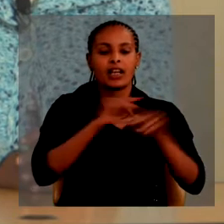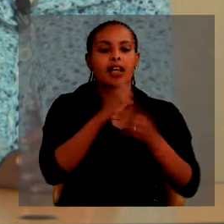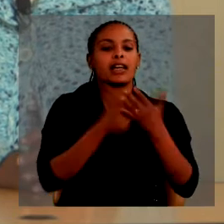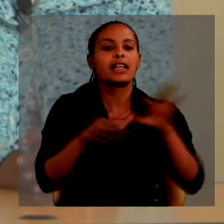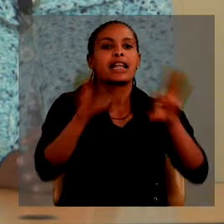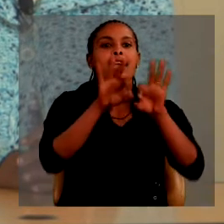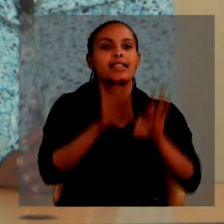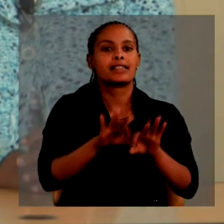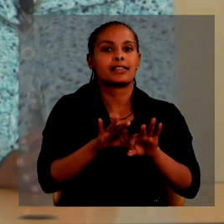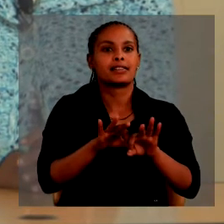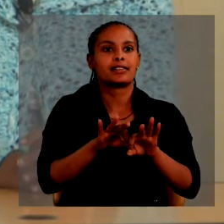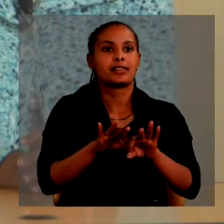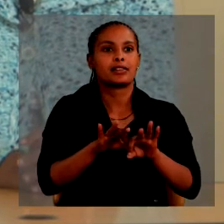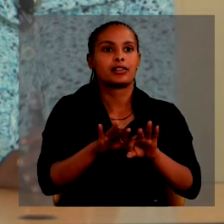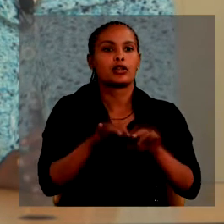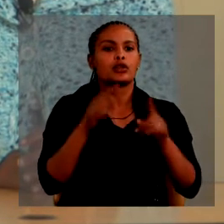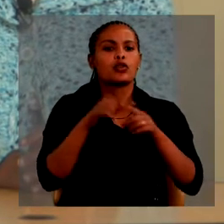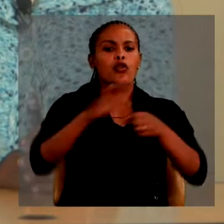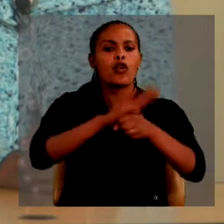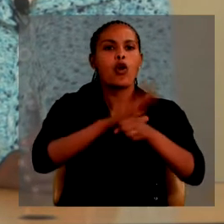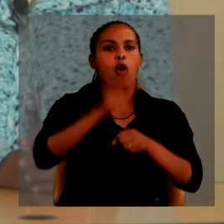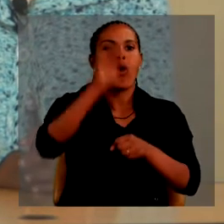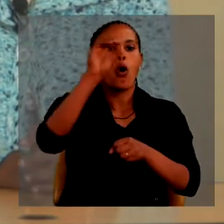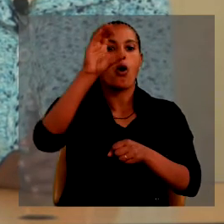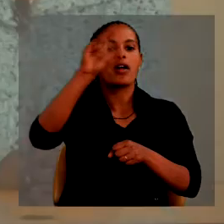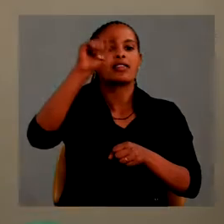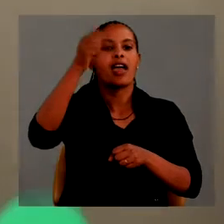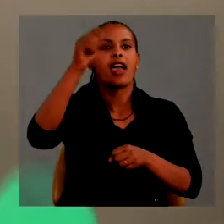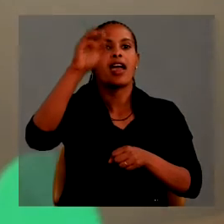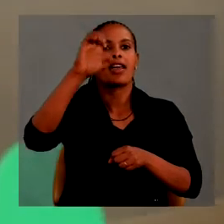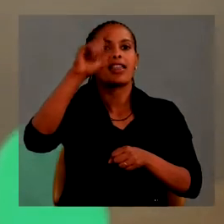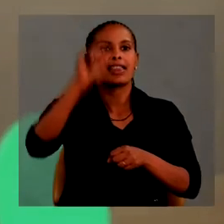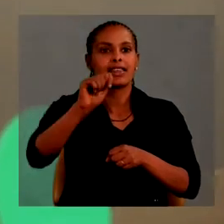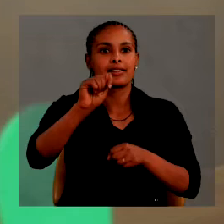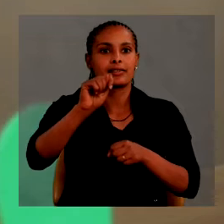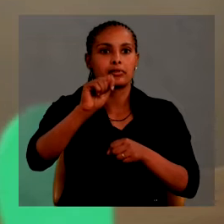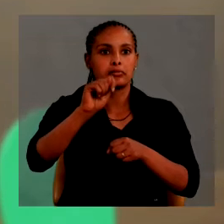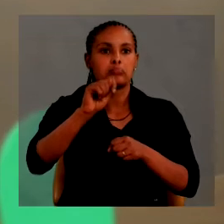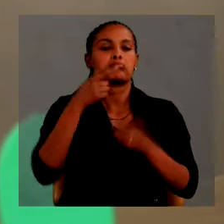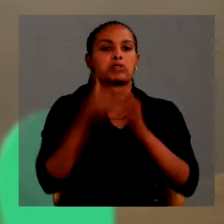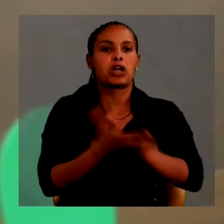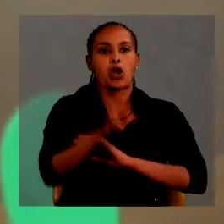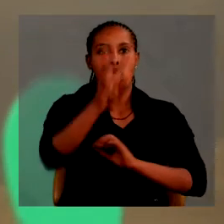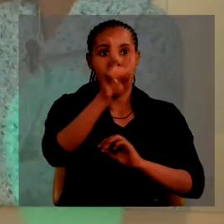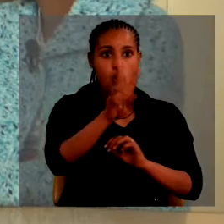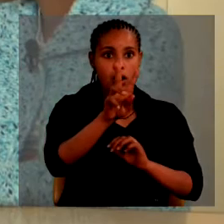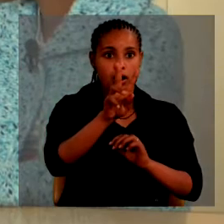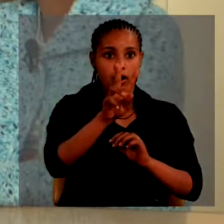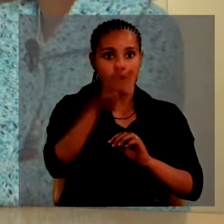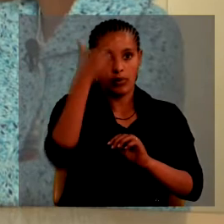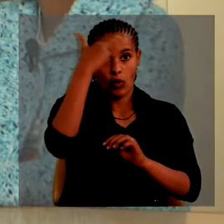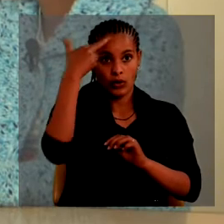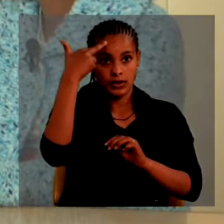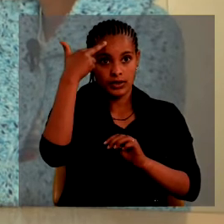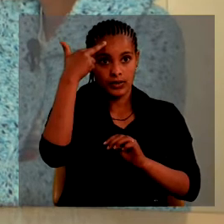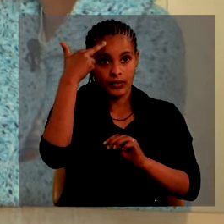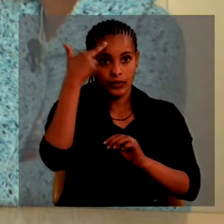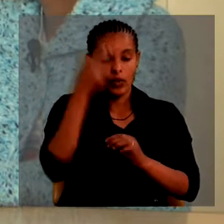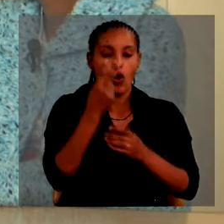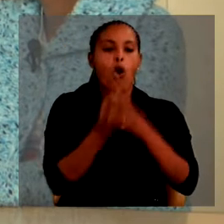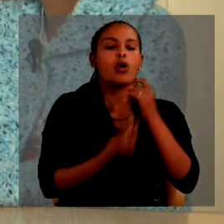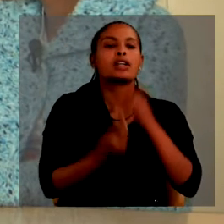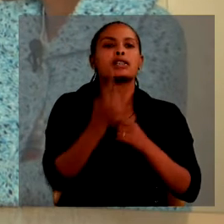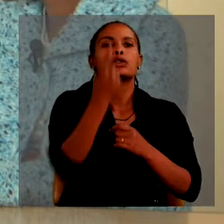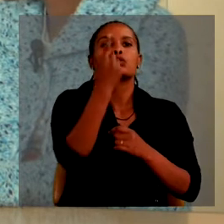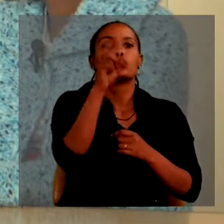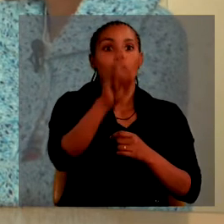needs to fulfill octet. In this case, it is duet. Because only two